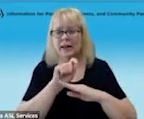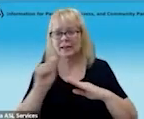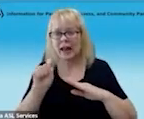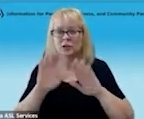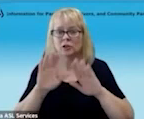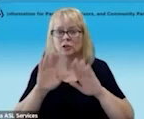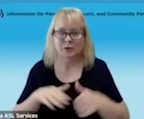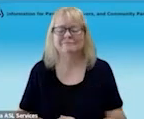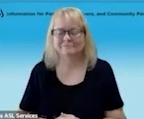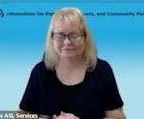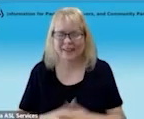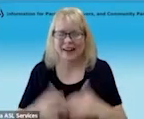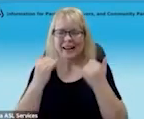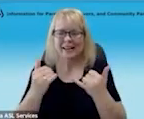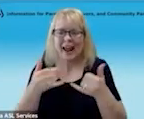visit